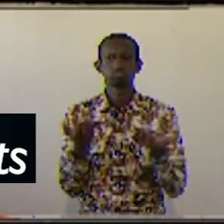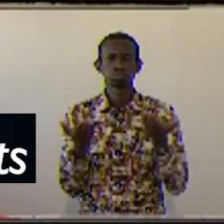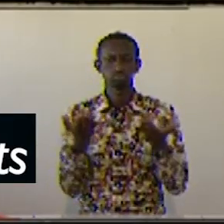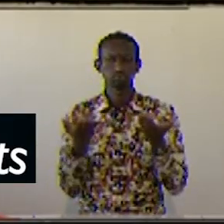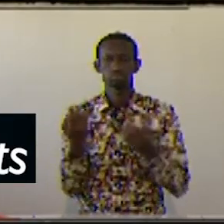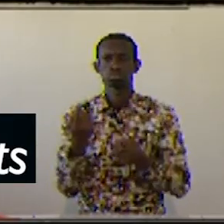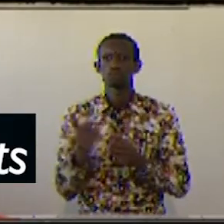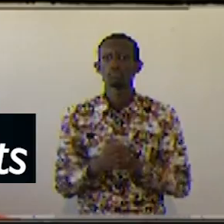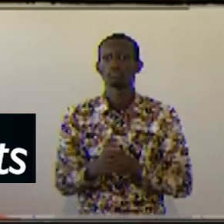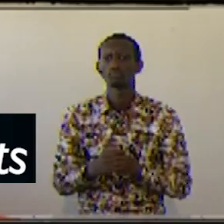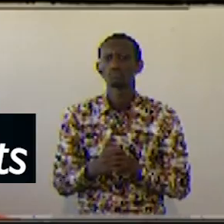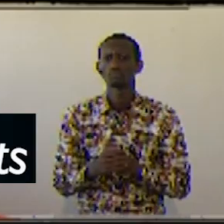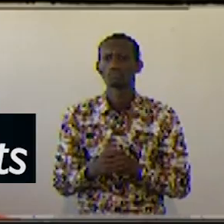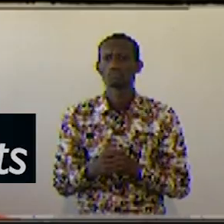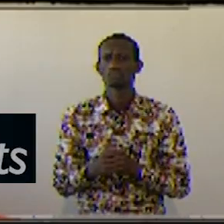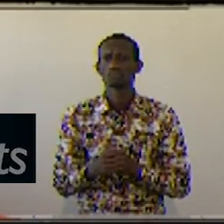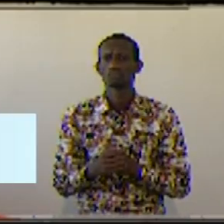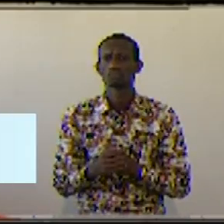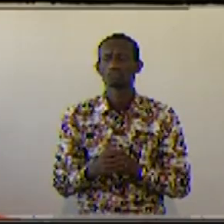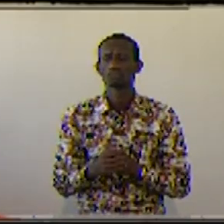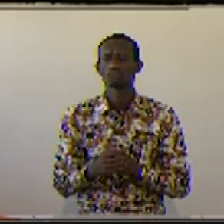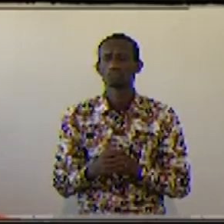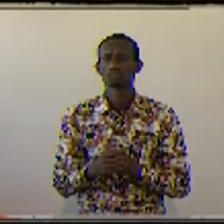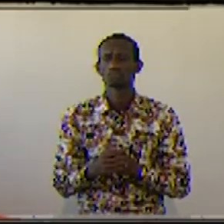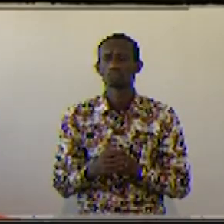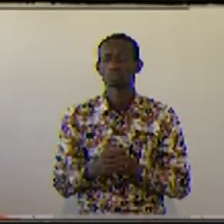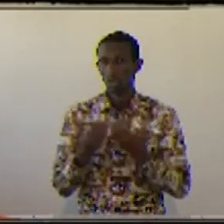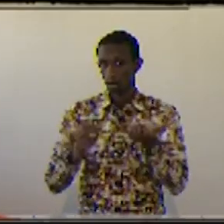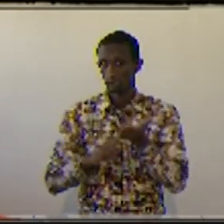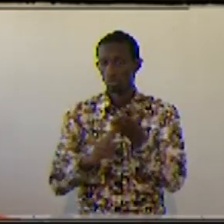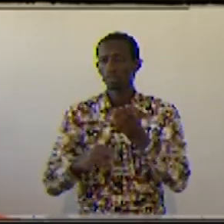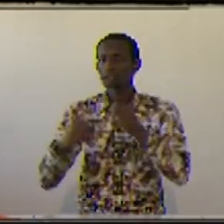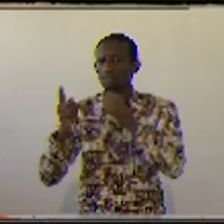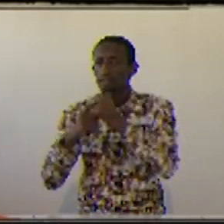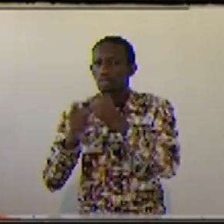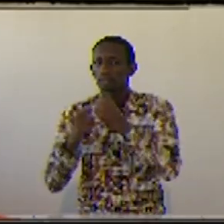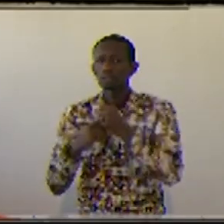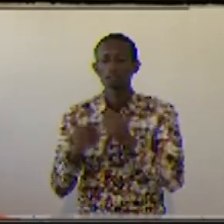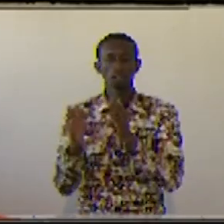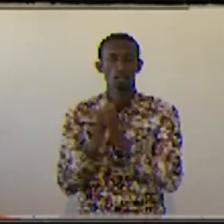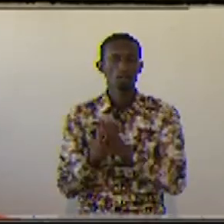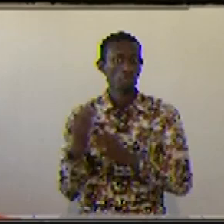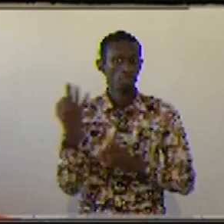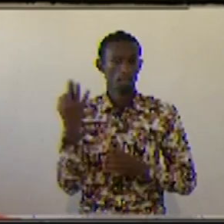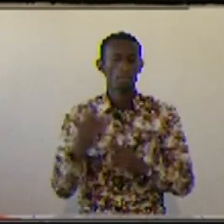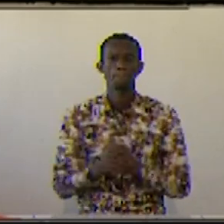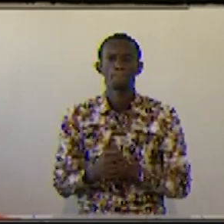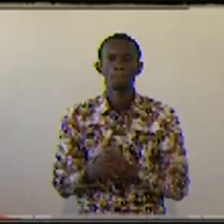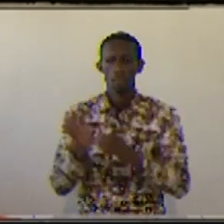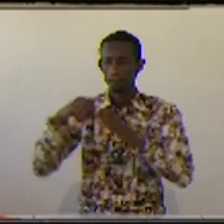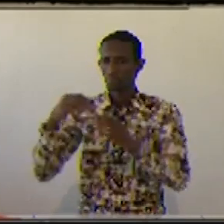here we use 6 and 3 to put 2 here and